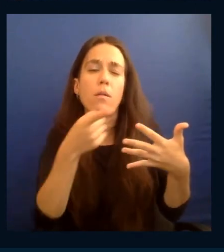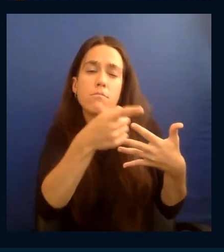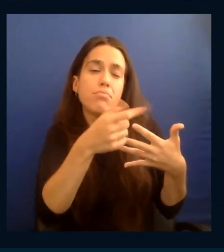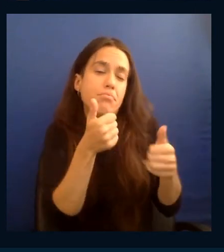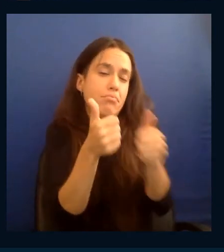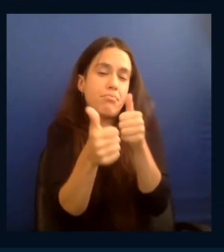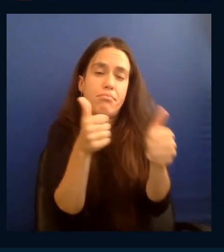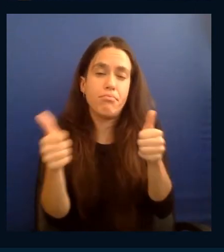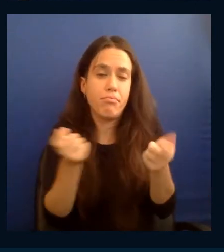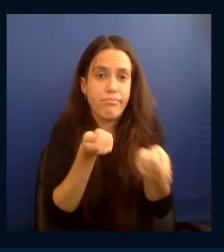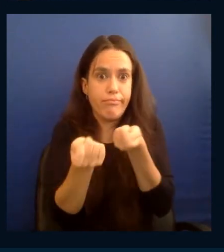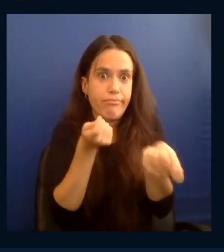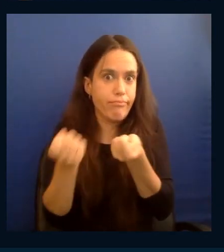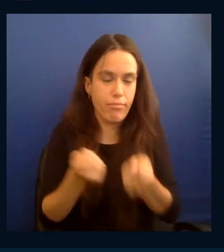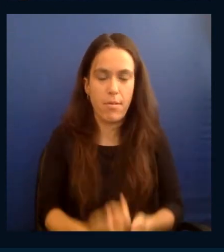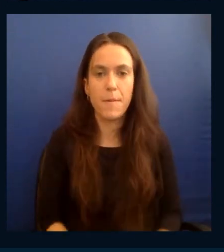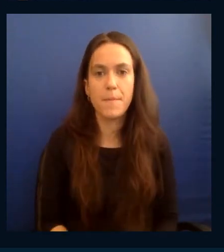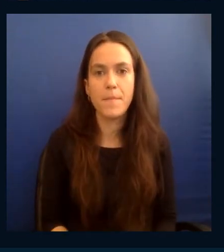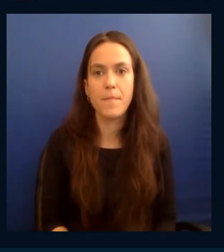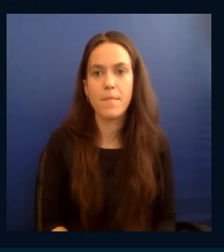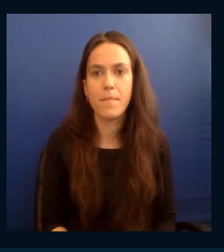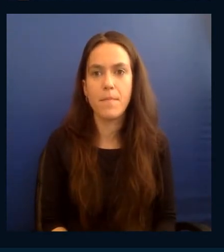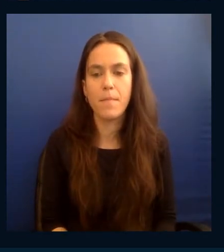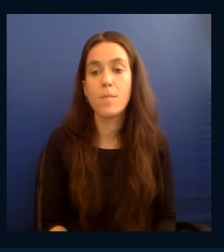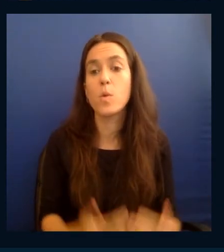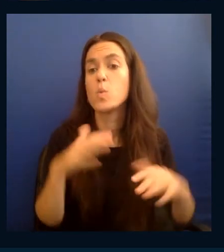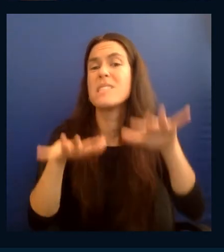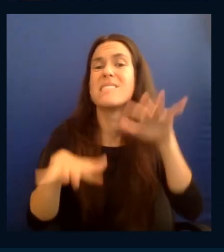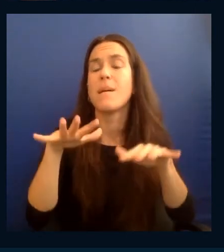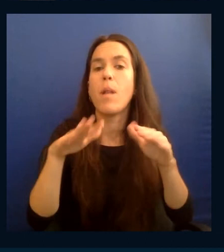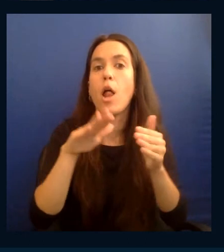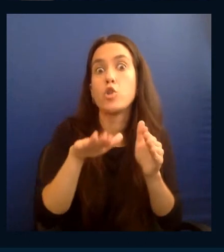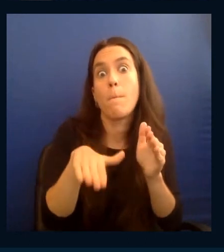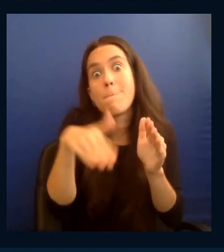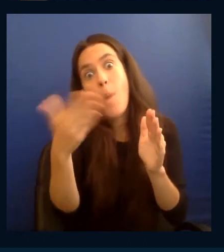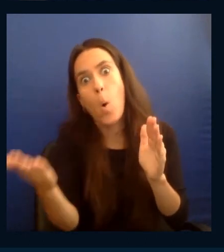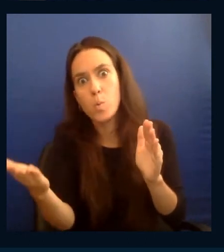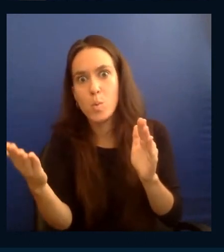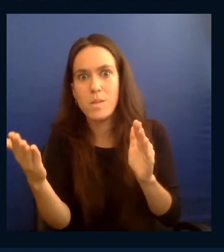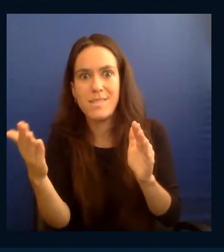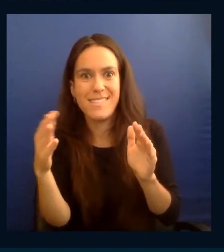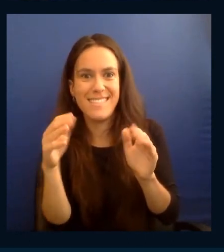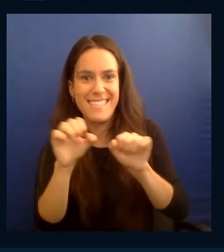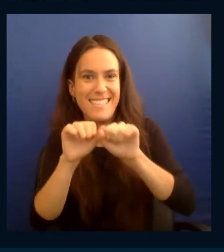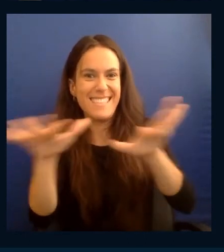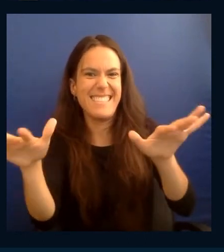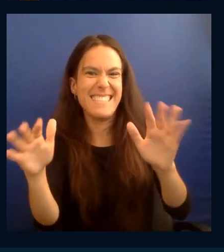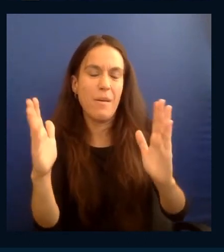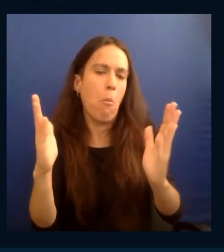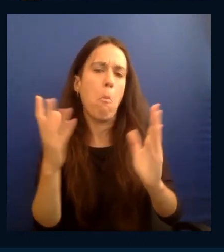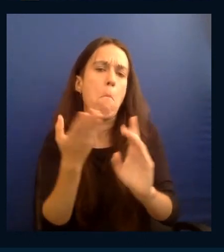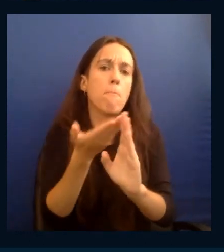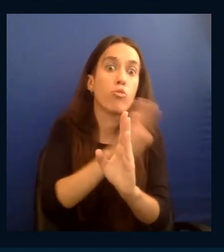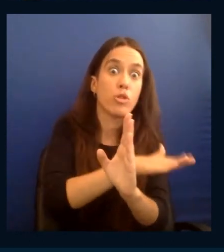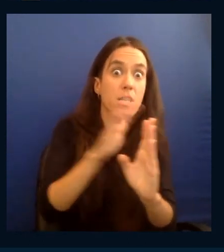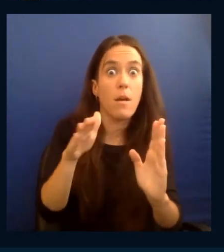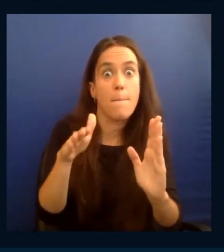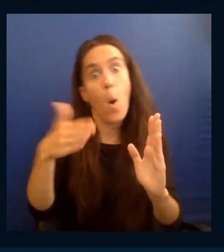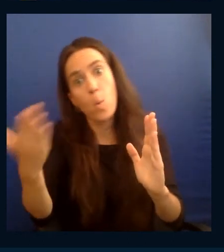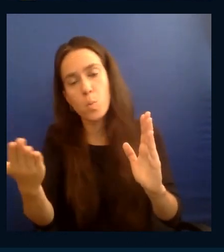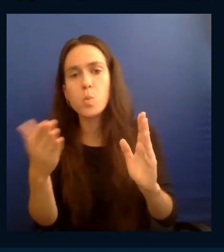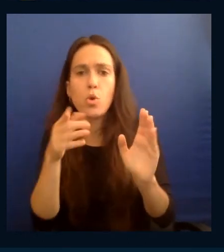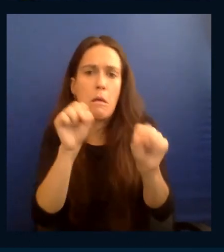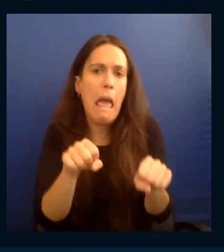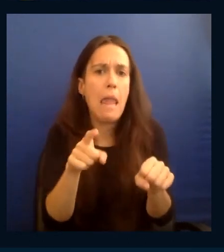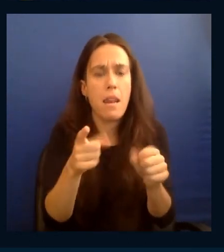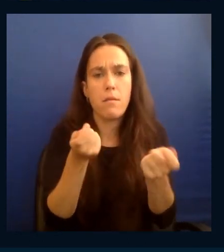gates. So very similar to the post-deployment, we have very similar settings. So I'm going to go ahead and add myself in as an approver and